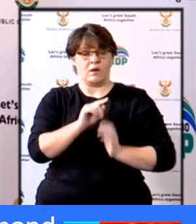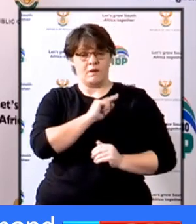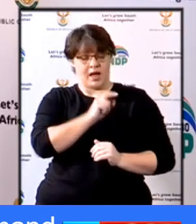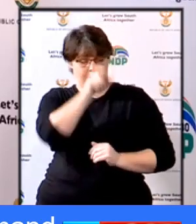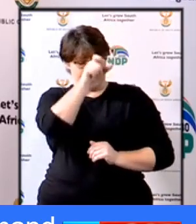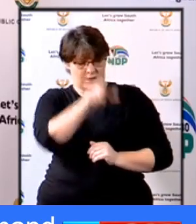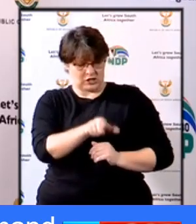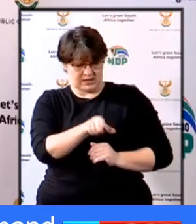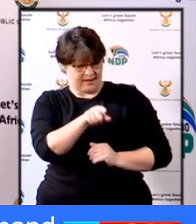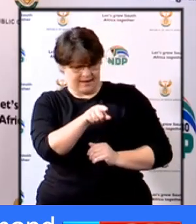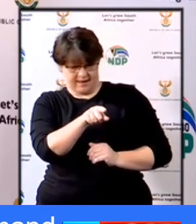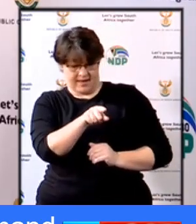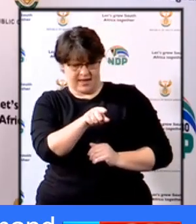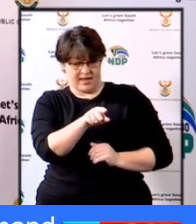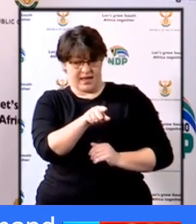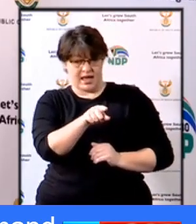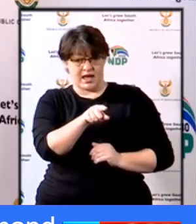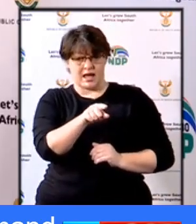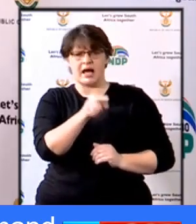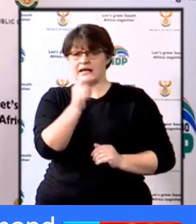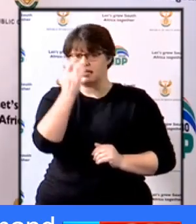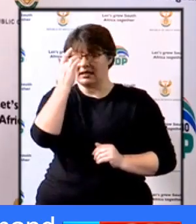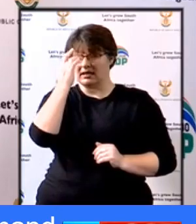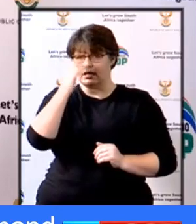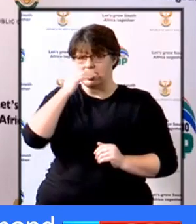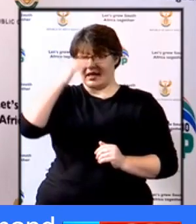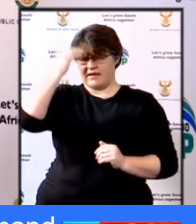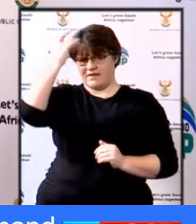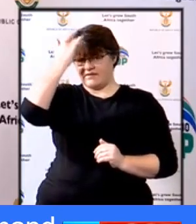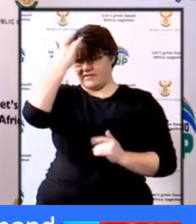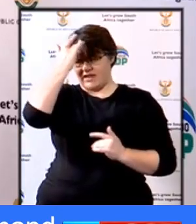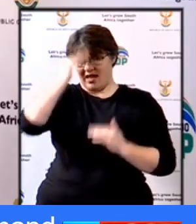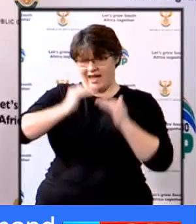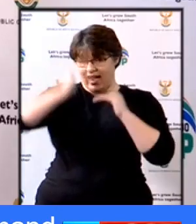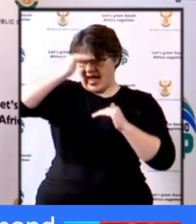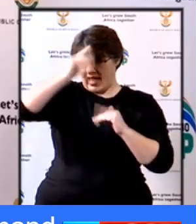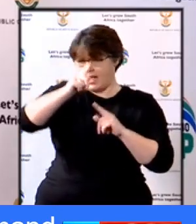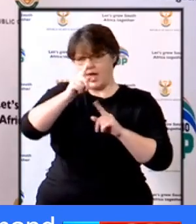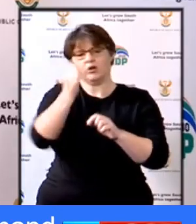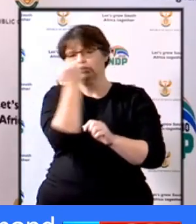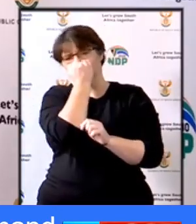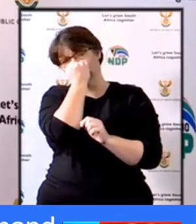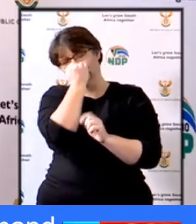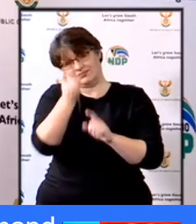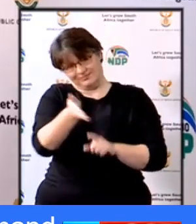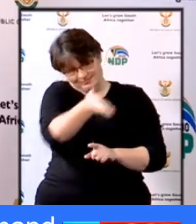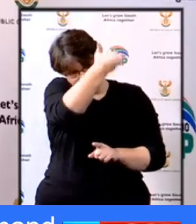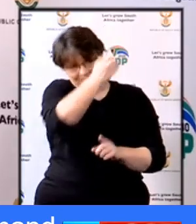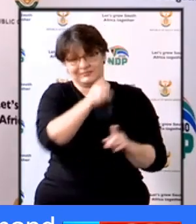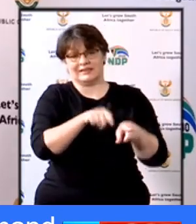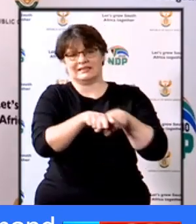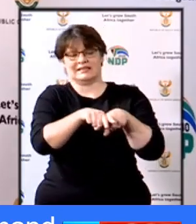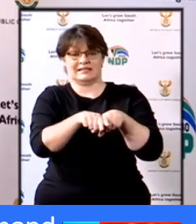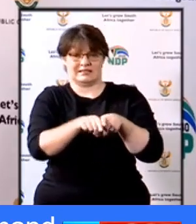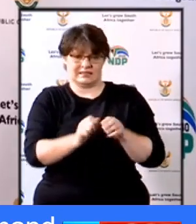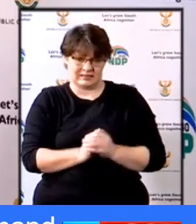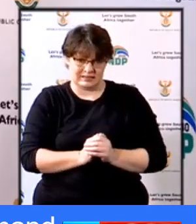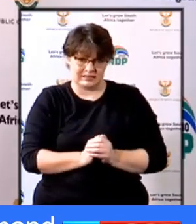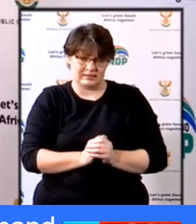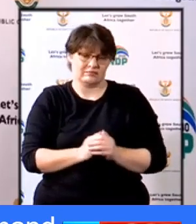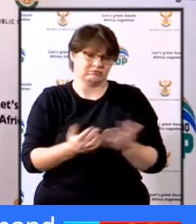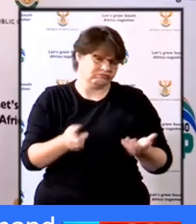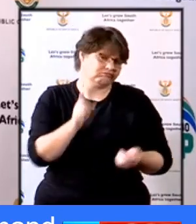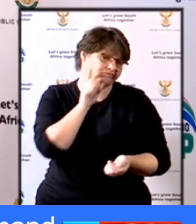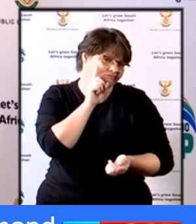be having symptoms may be sent for testing or